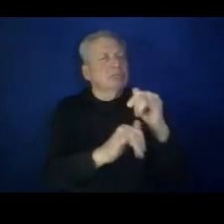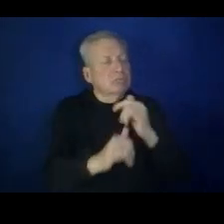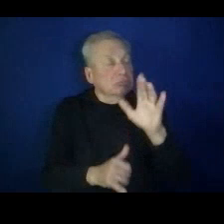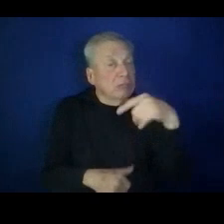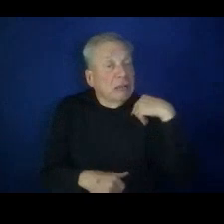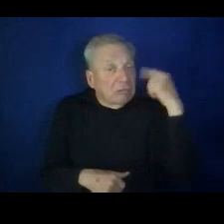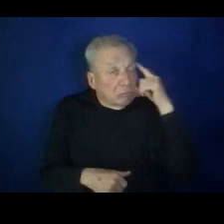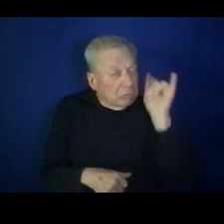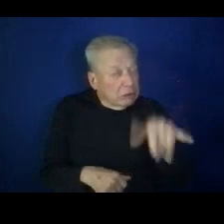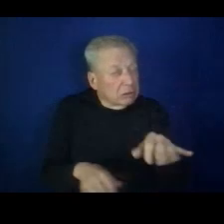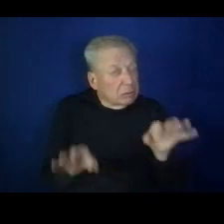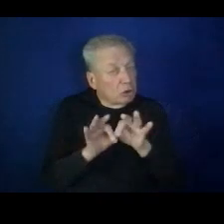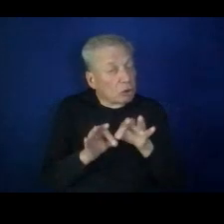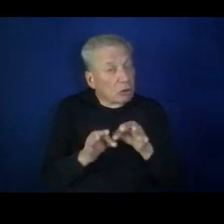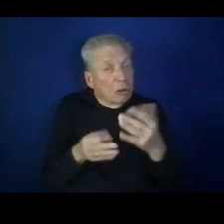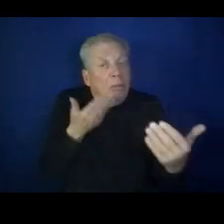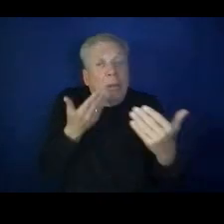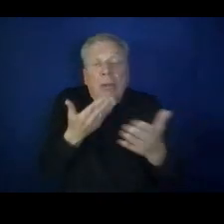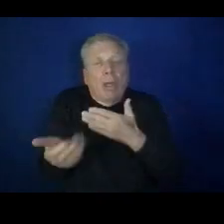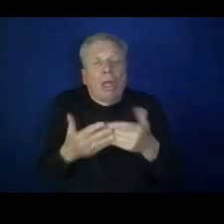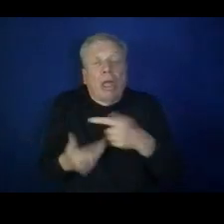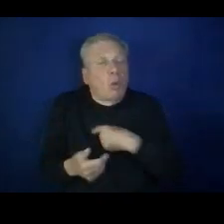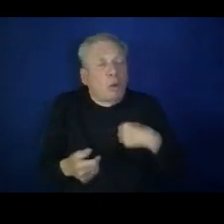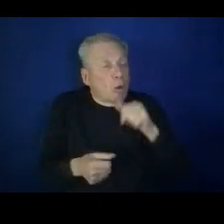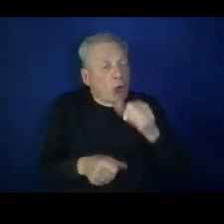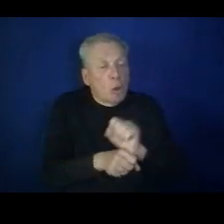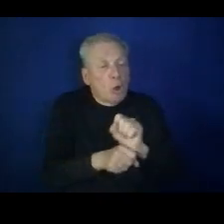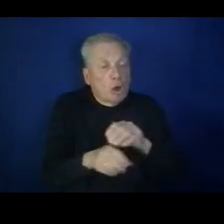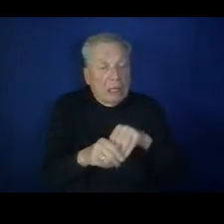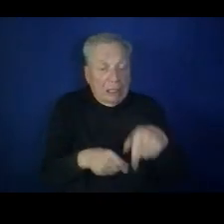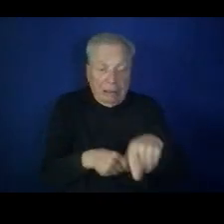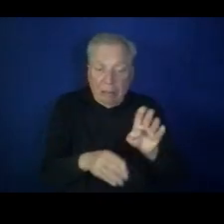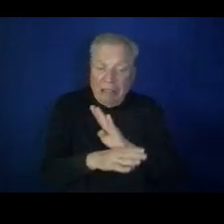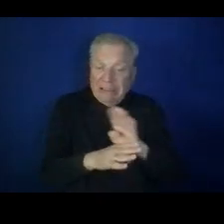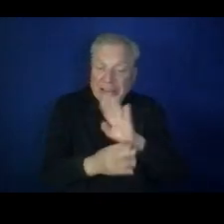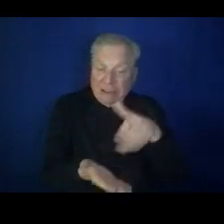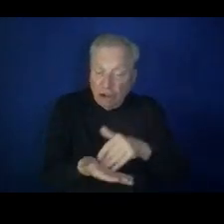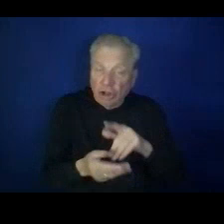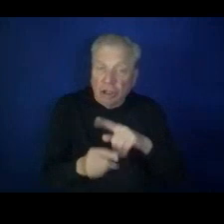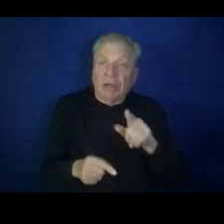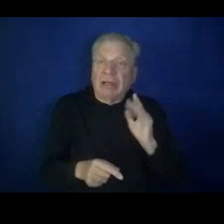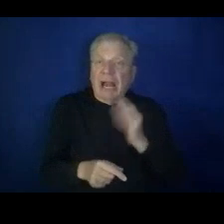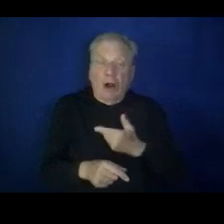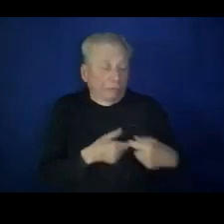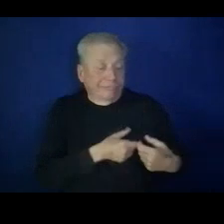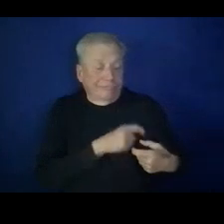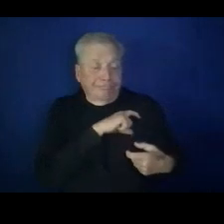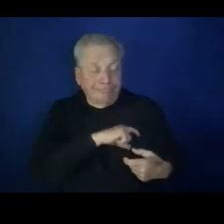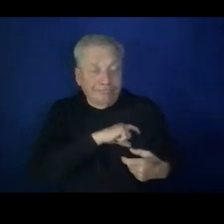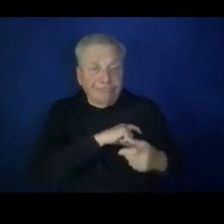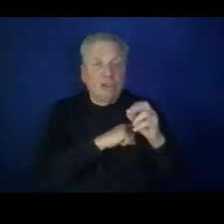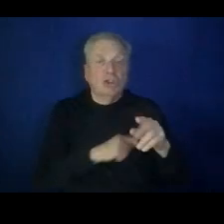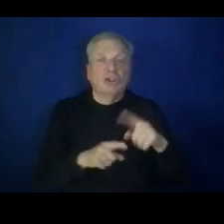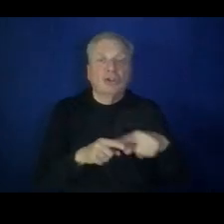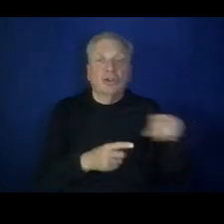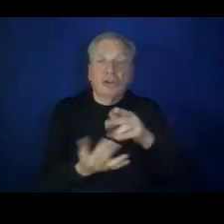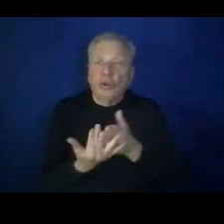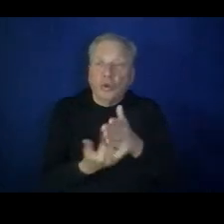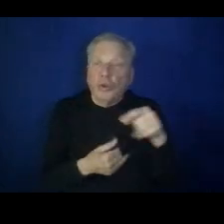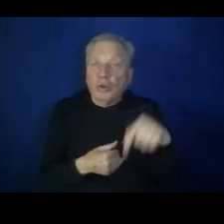important because while we might not all work in a visitor center, carry a gun or a badge, or lead tours throughout the